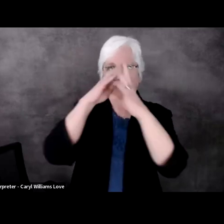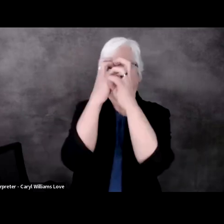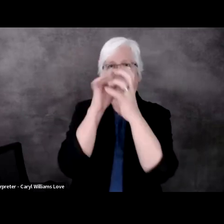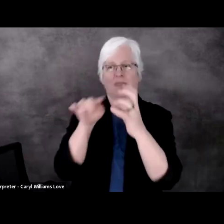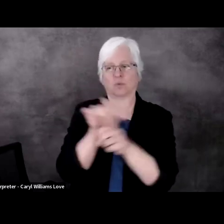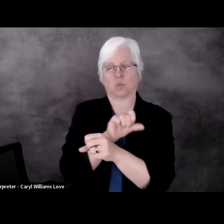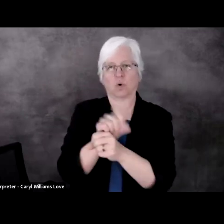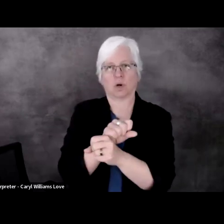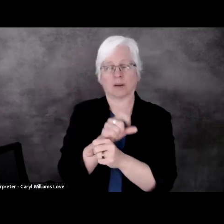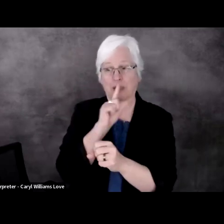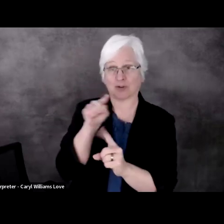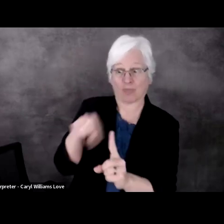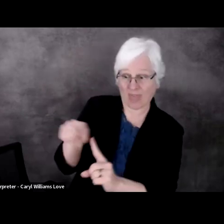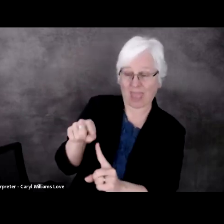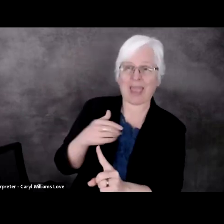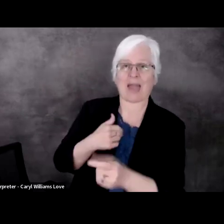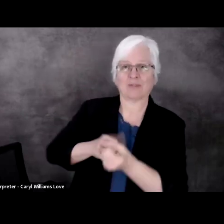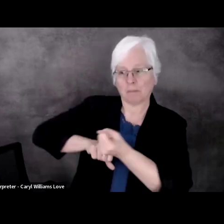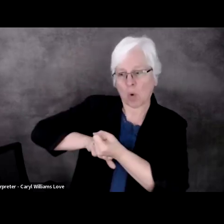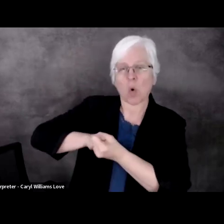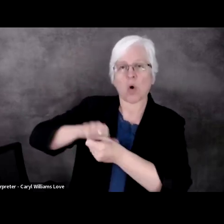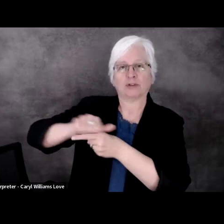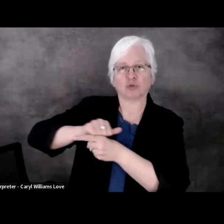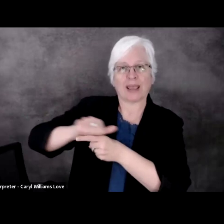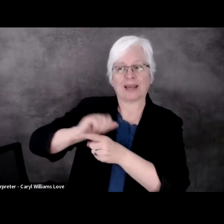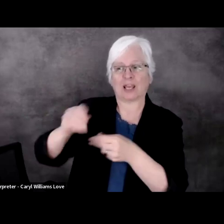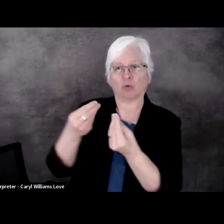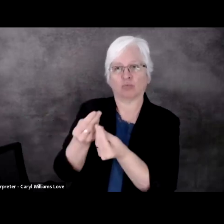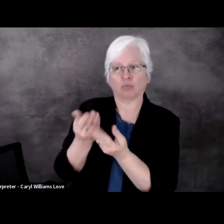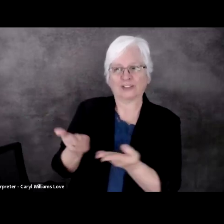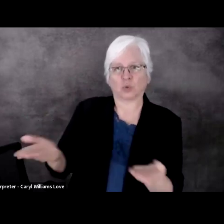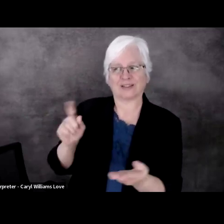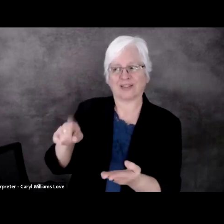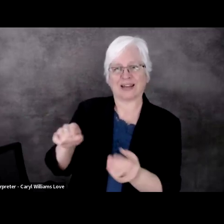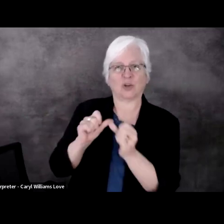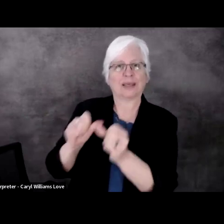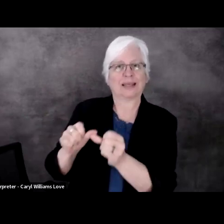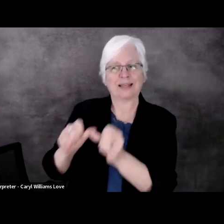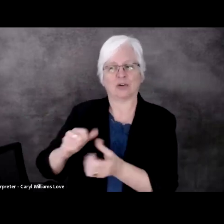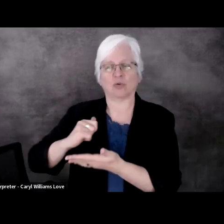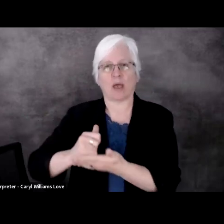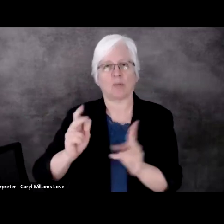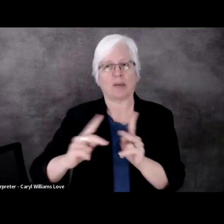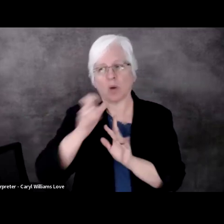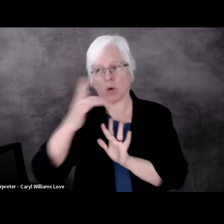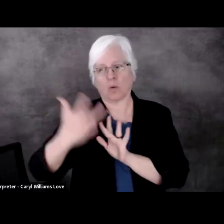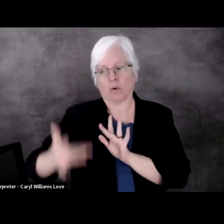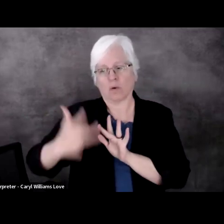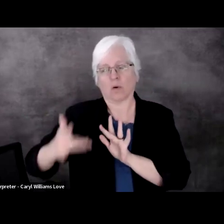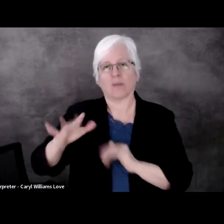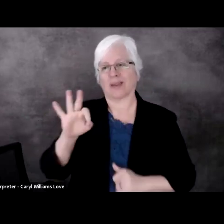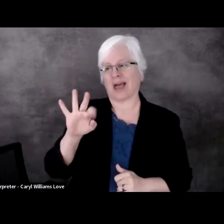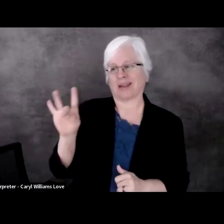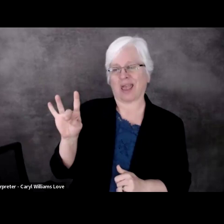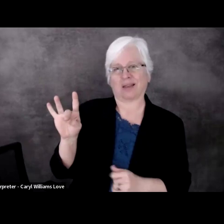have the support and training and resources they need in order to help people who are contacting 988 because of a substance